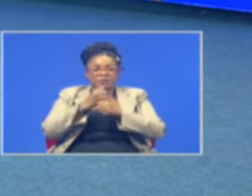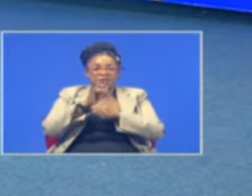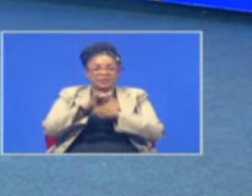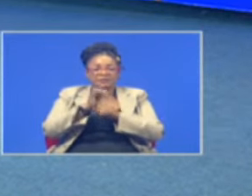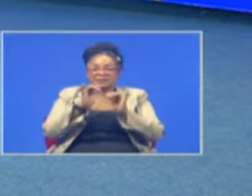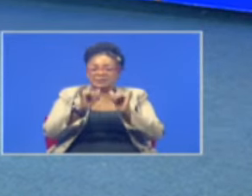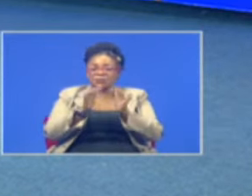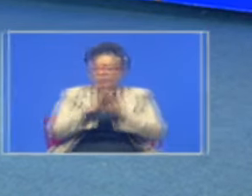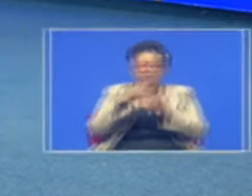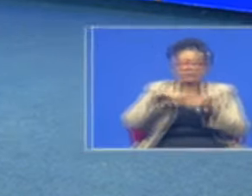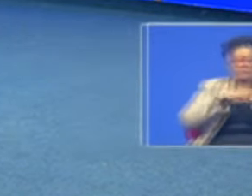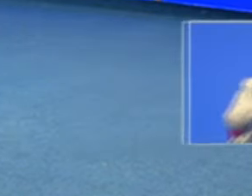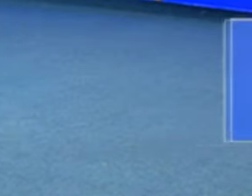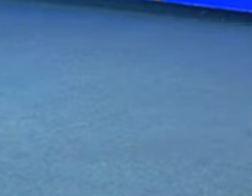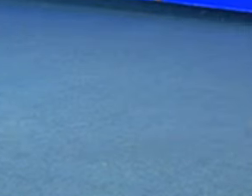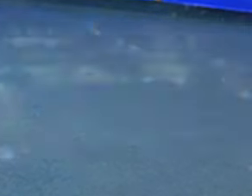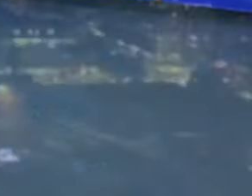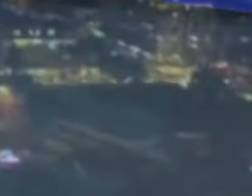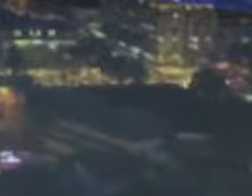us.